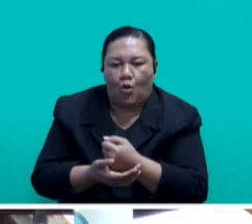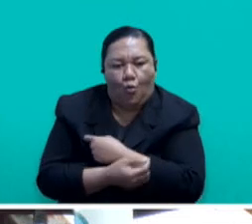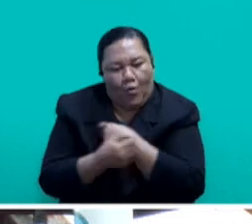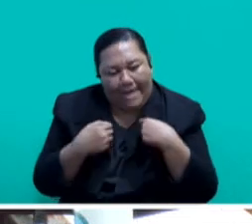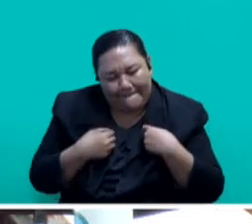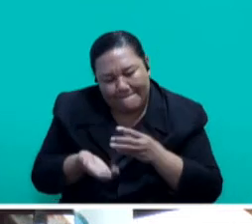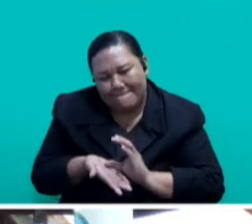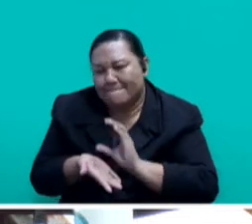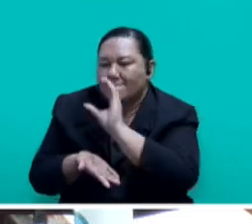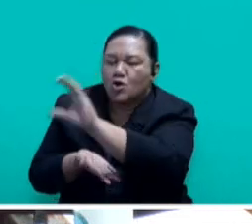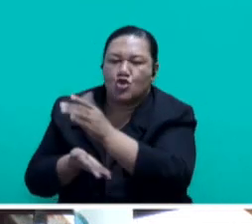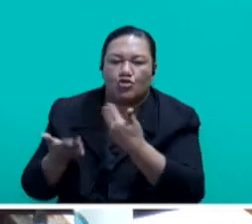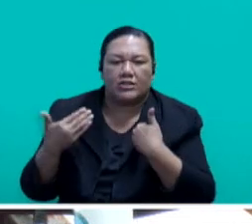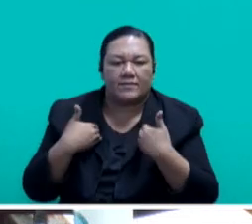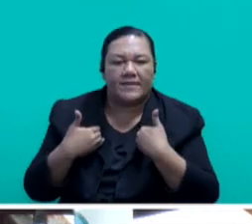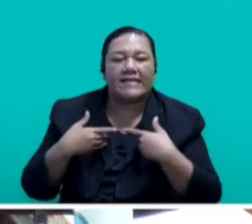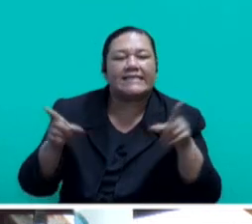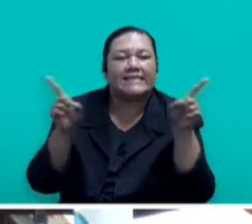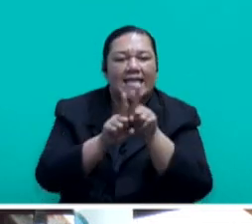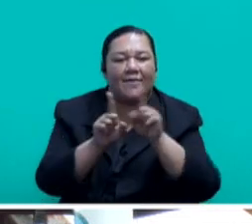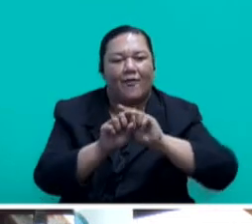And to the people of Honolebu.